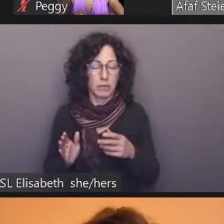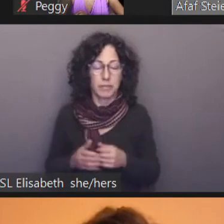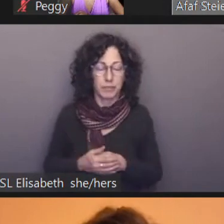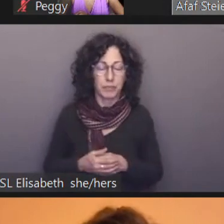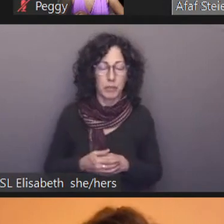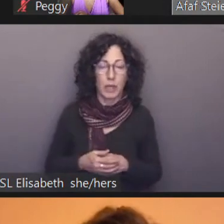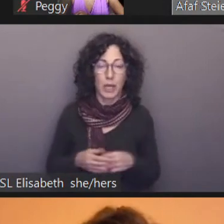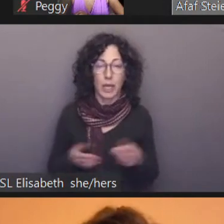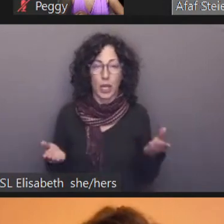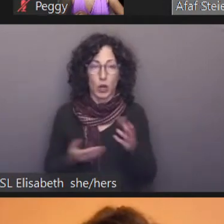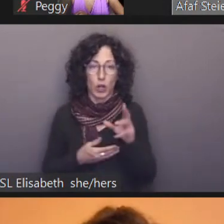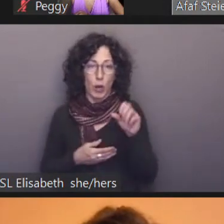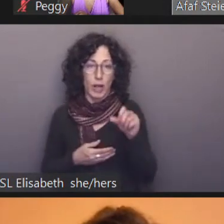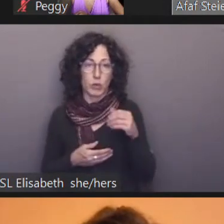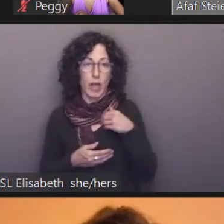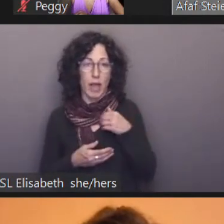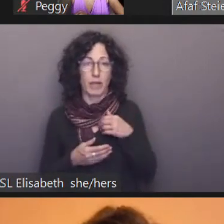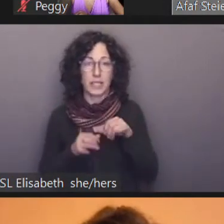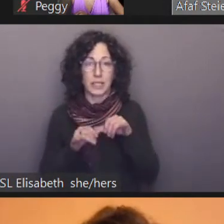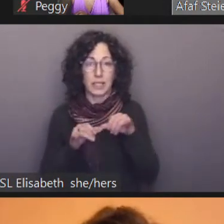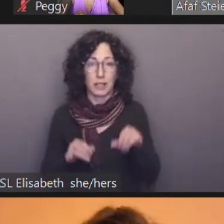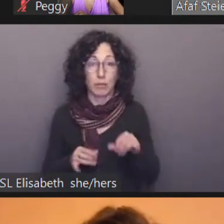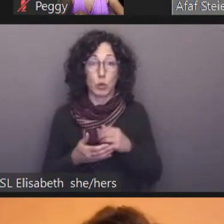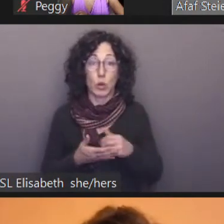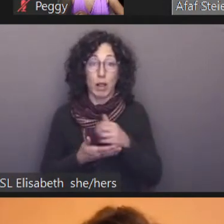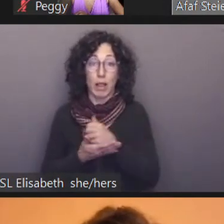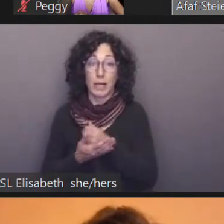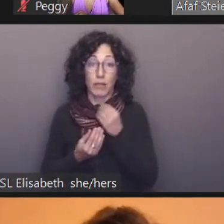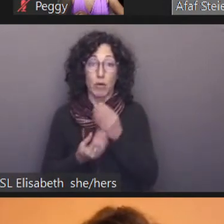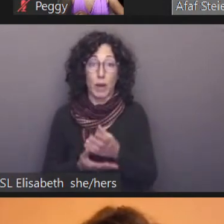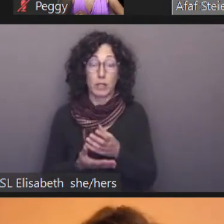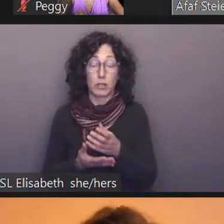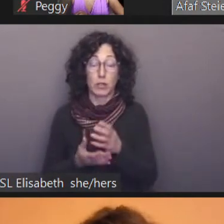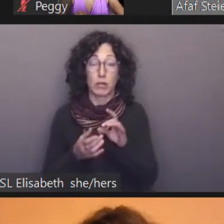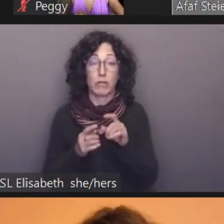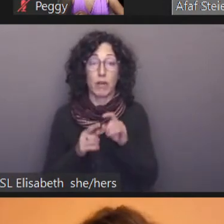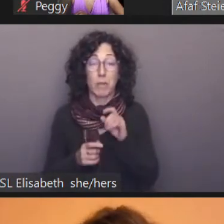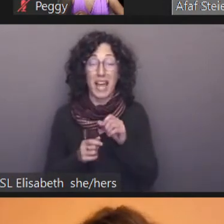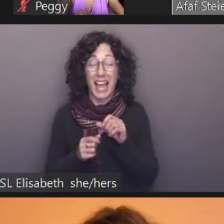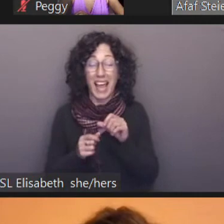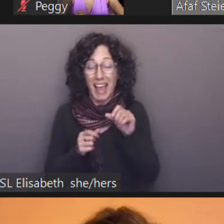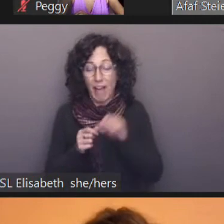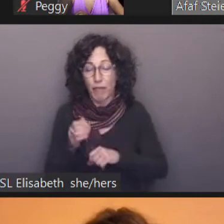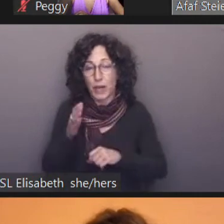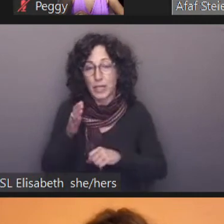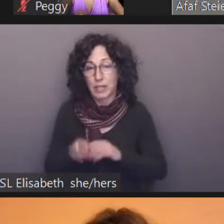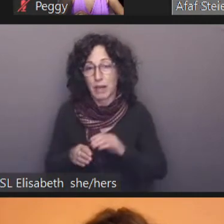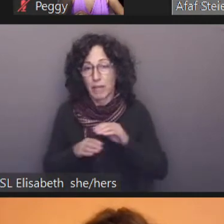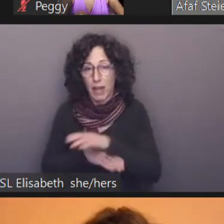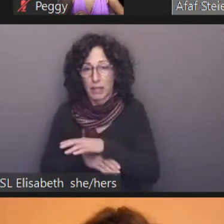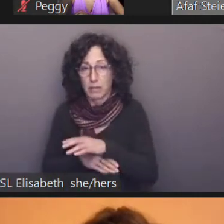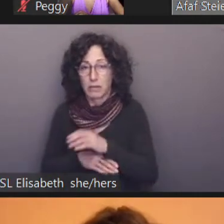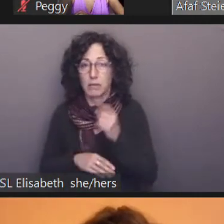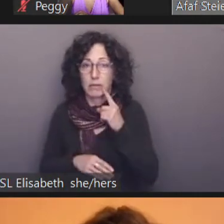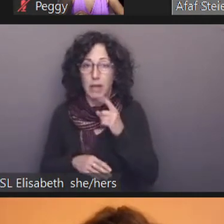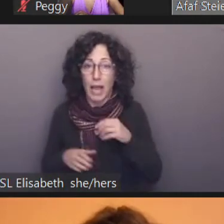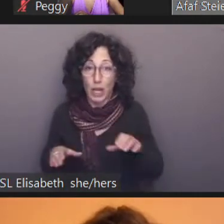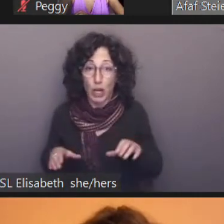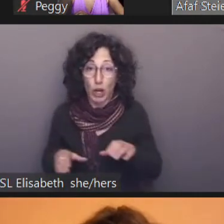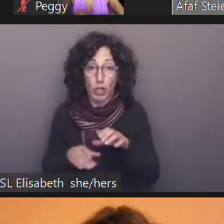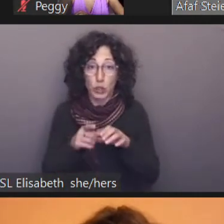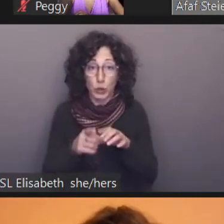have a system to collect data on every single side effect or event that happens. And I encourage you, when you get